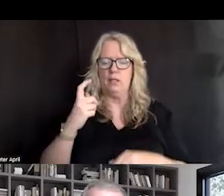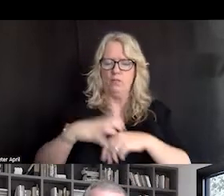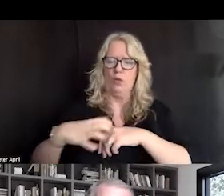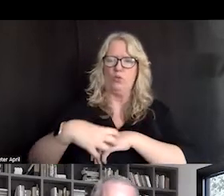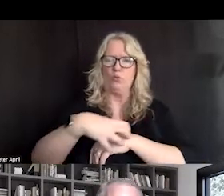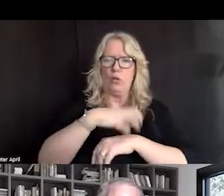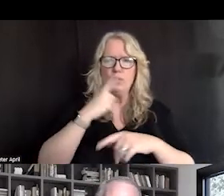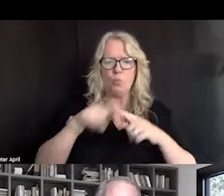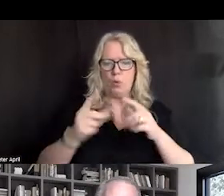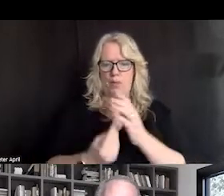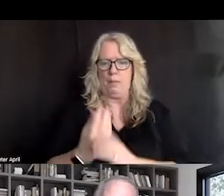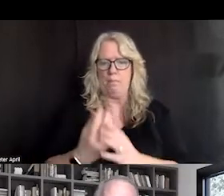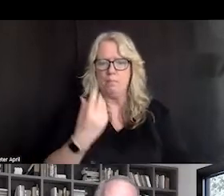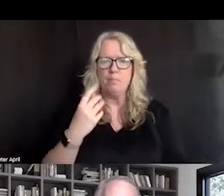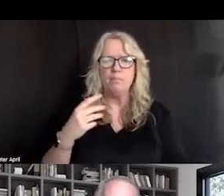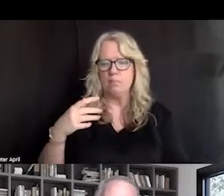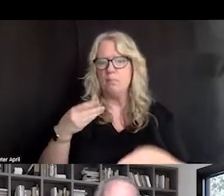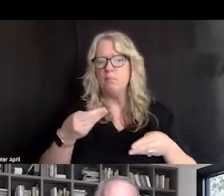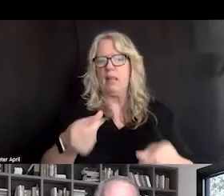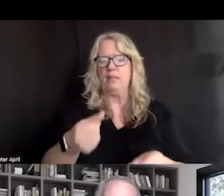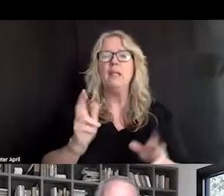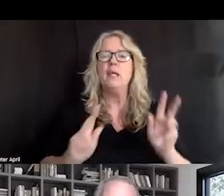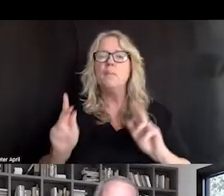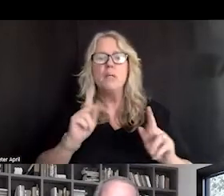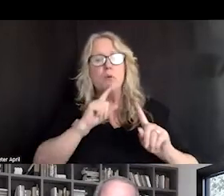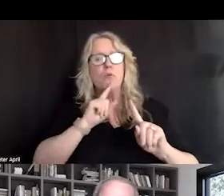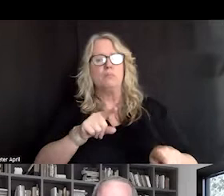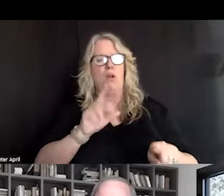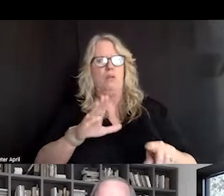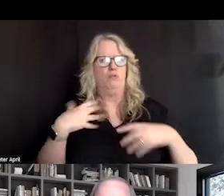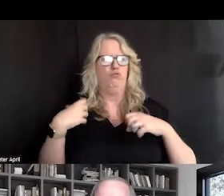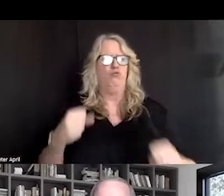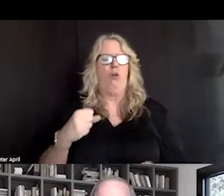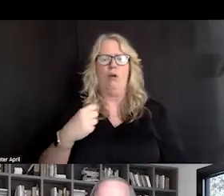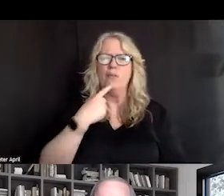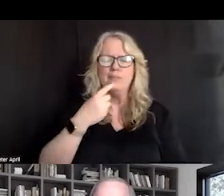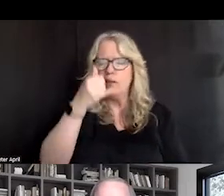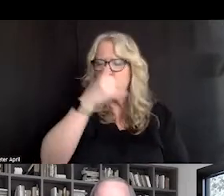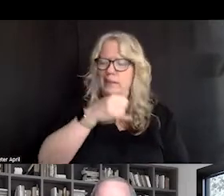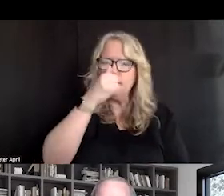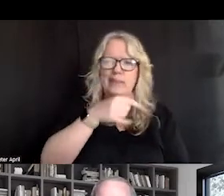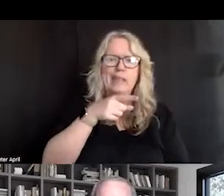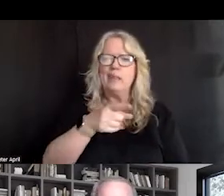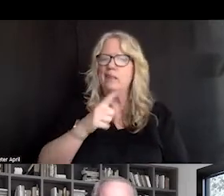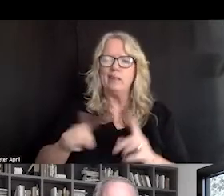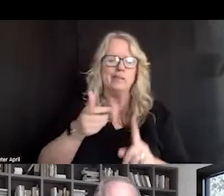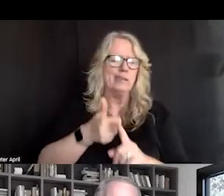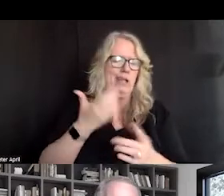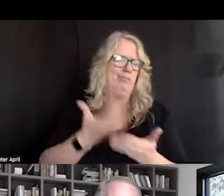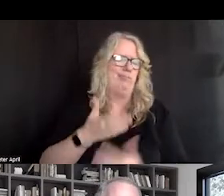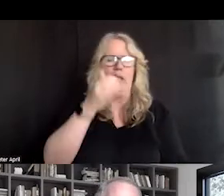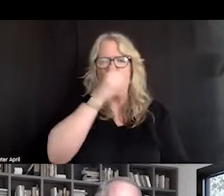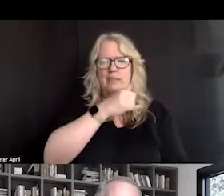were planted. And people responded to that pretty strongly. They just said that was silliness, self-evident silliness was